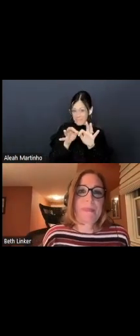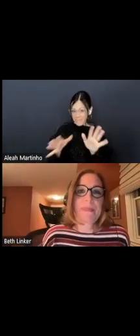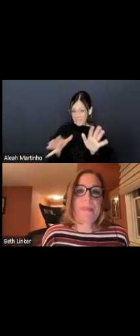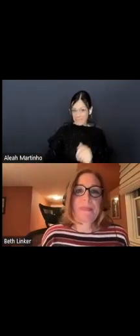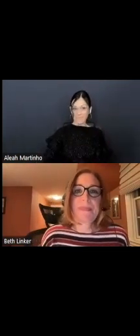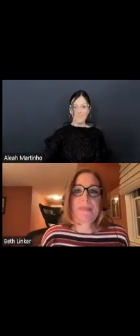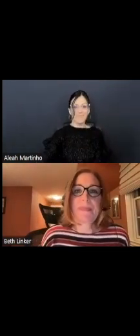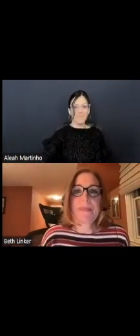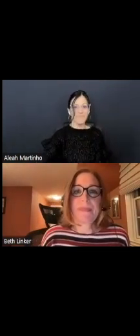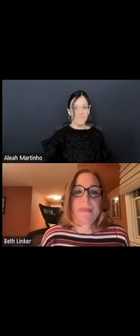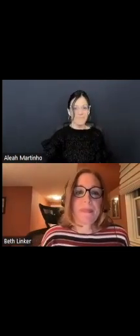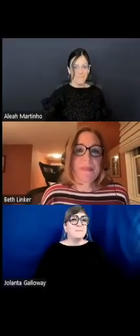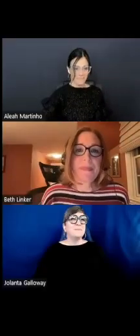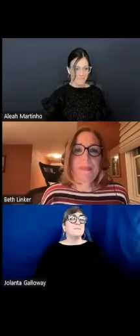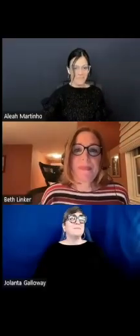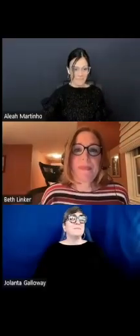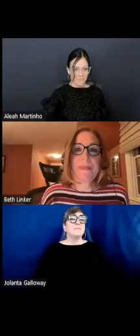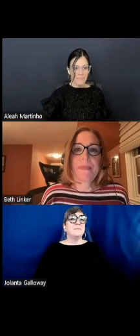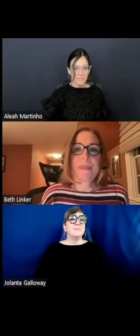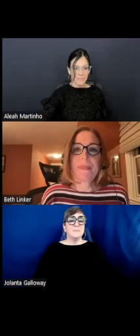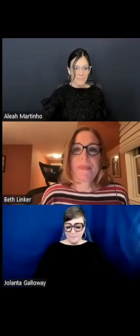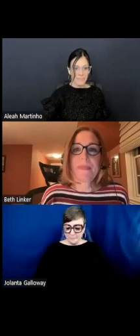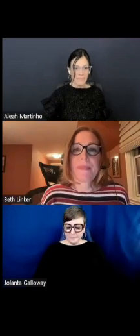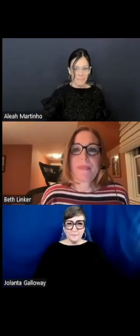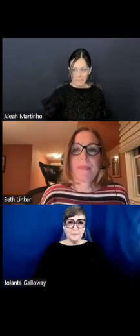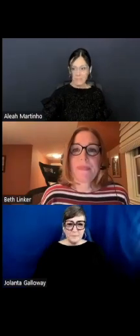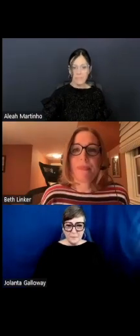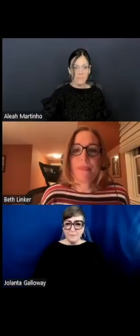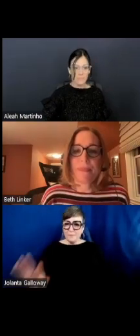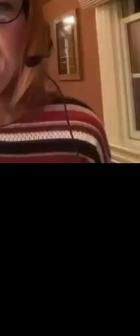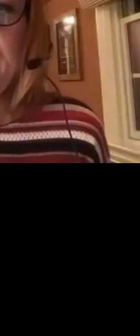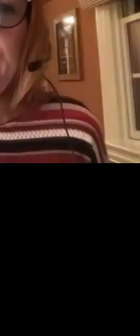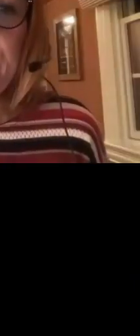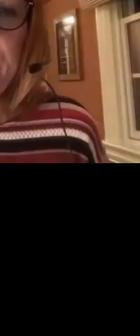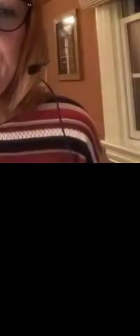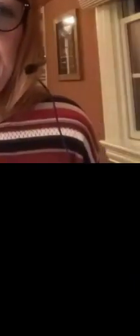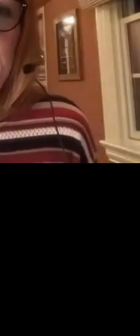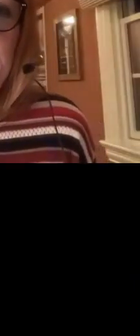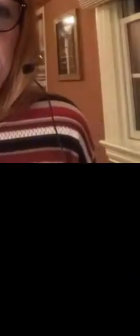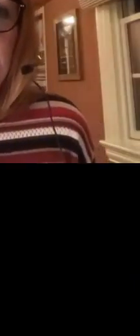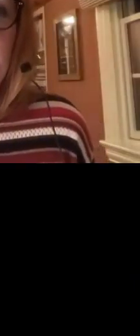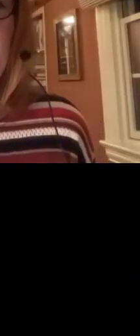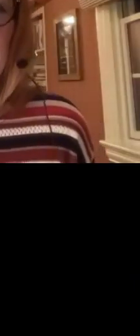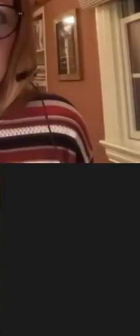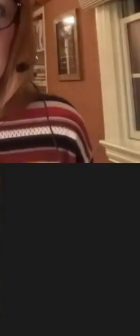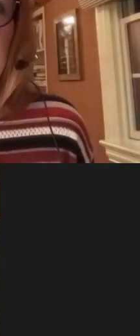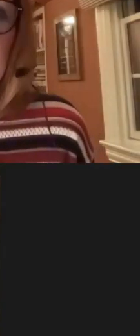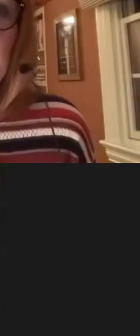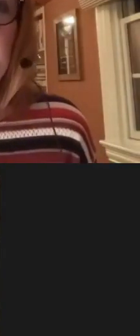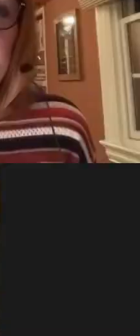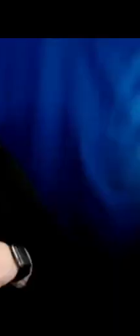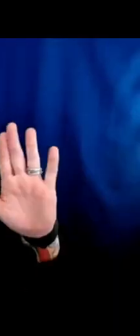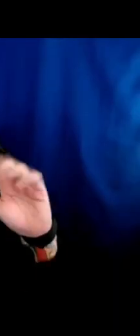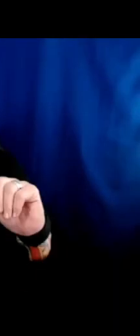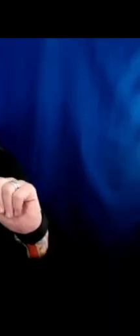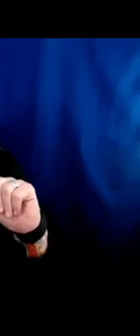much for your presentation remarks and that monument um that you showed earlier is very important to the disabled community i grew up